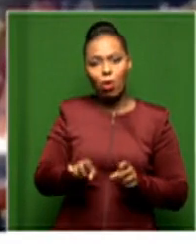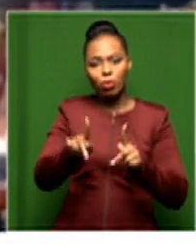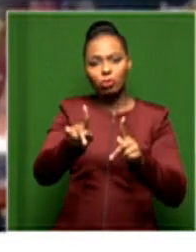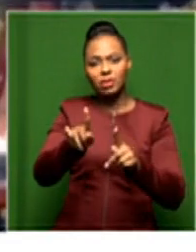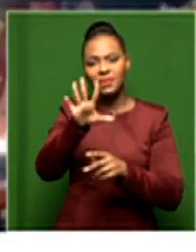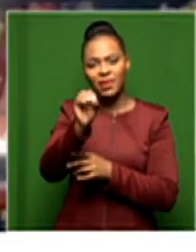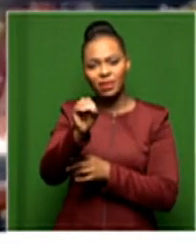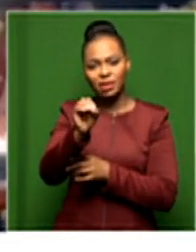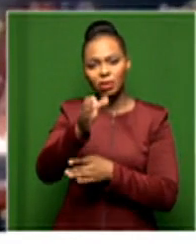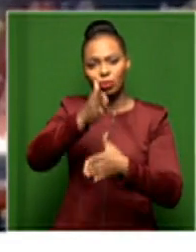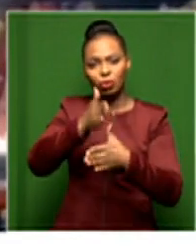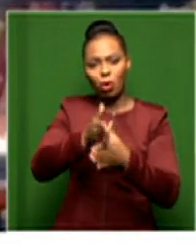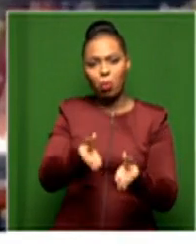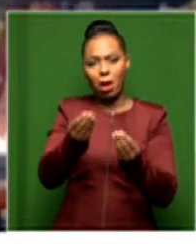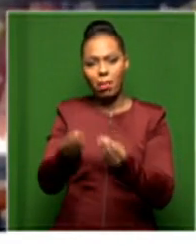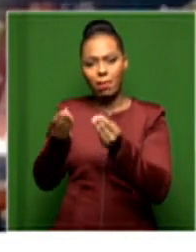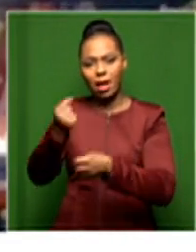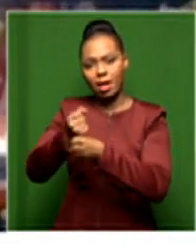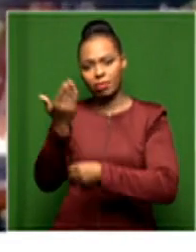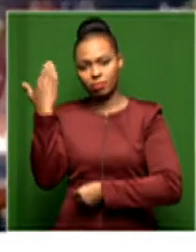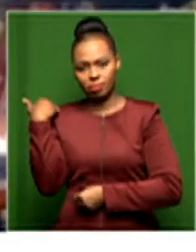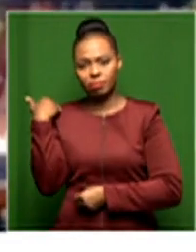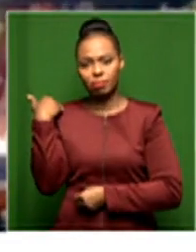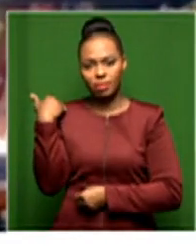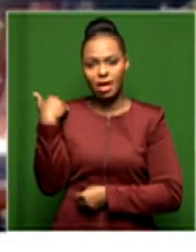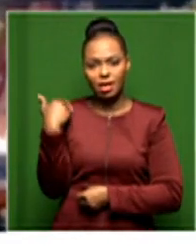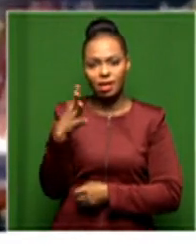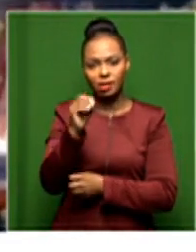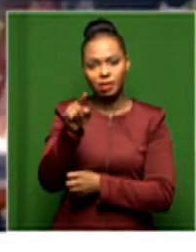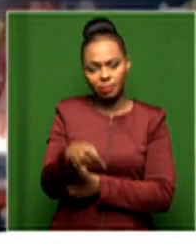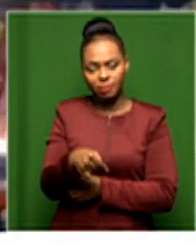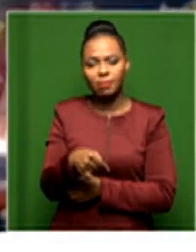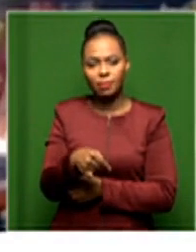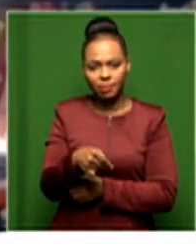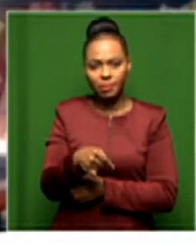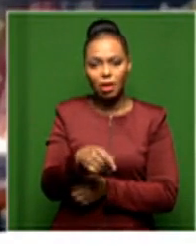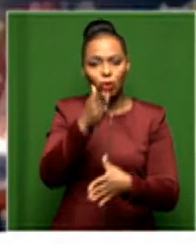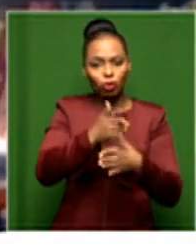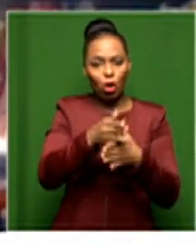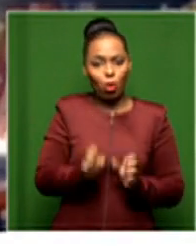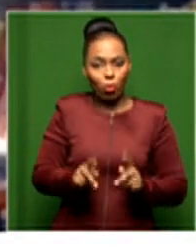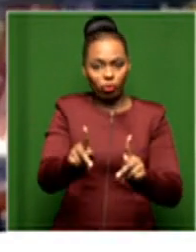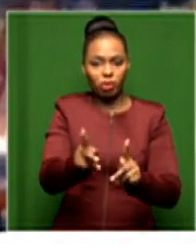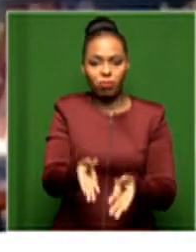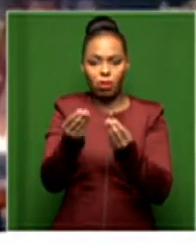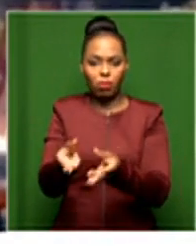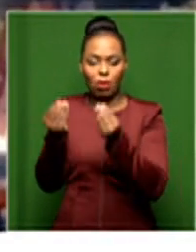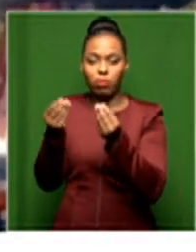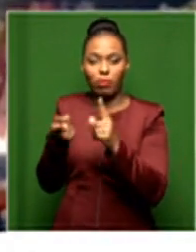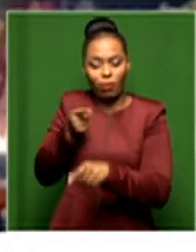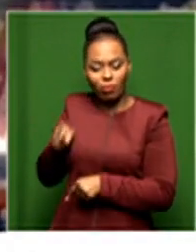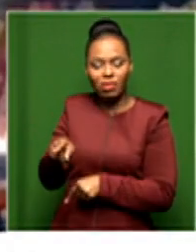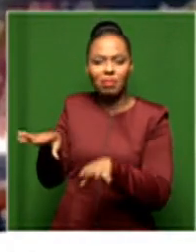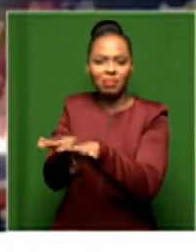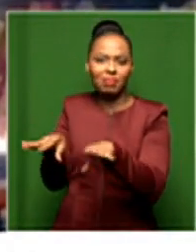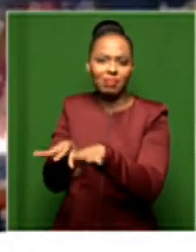year. So yes, plastic is being used, but it's the job opportunities that the recycling sector